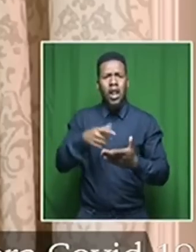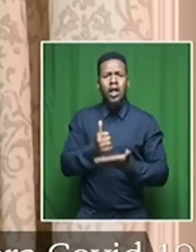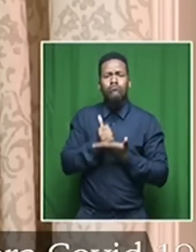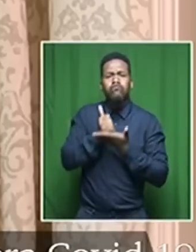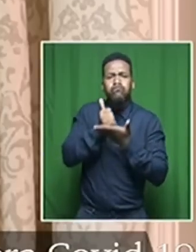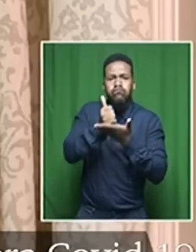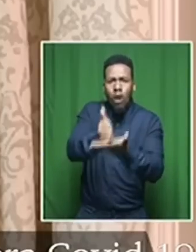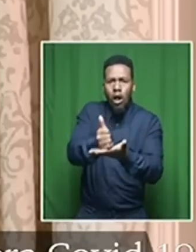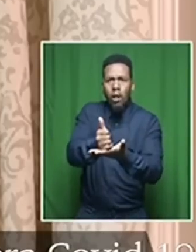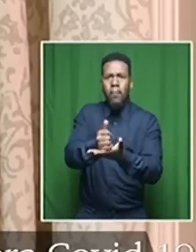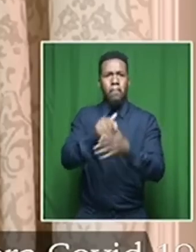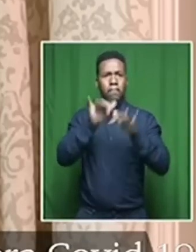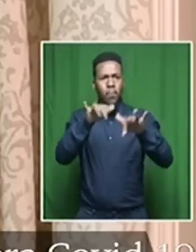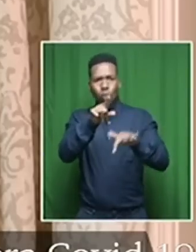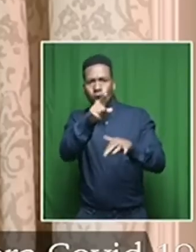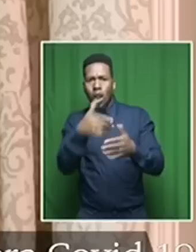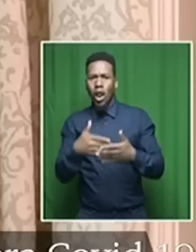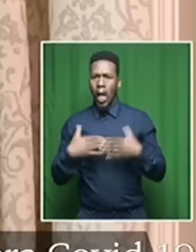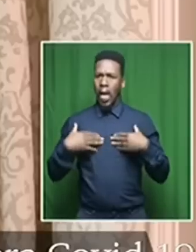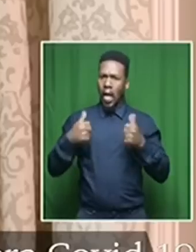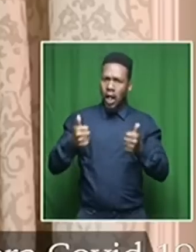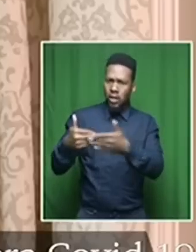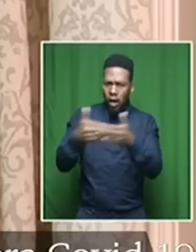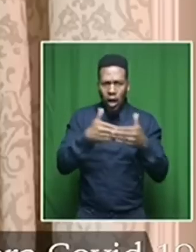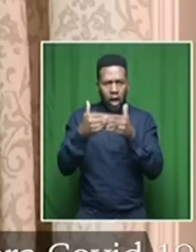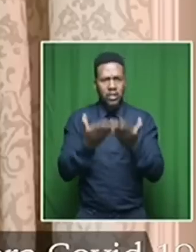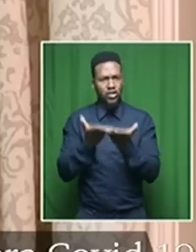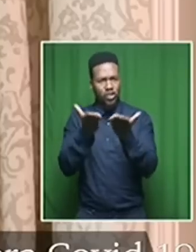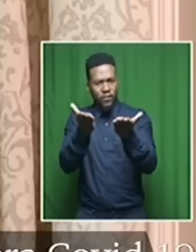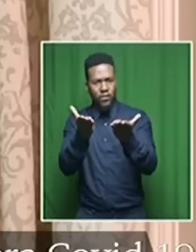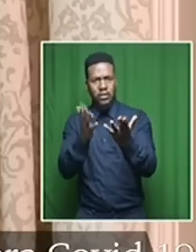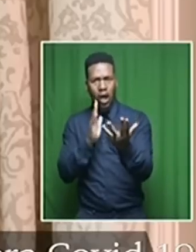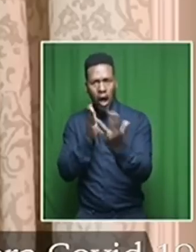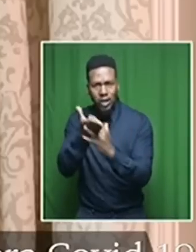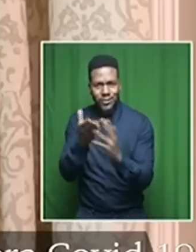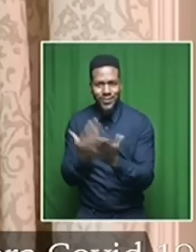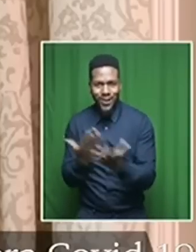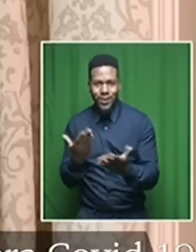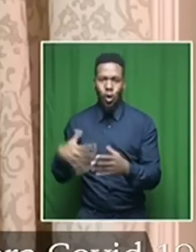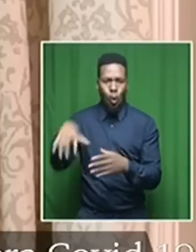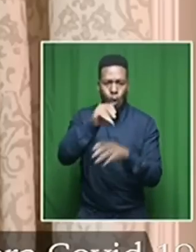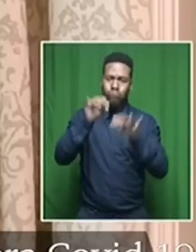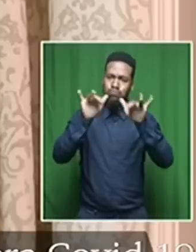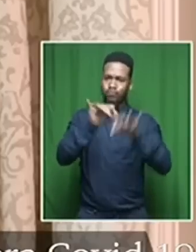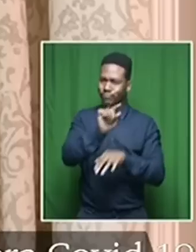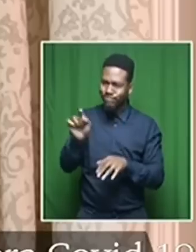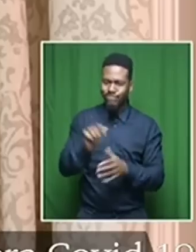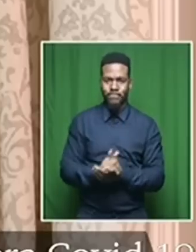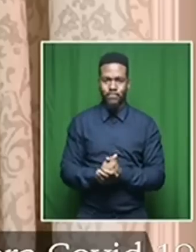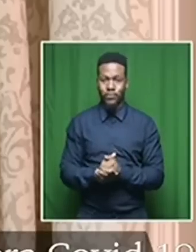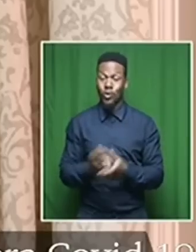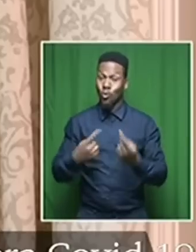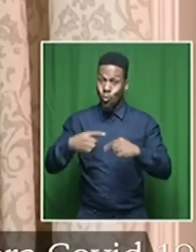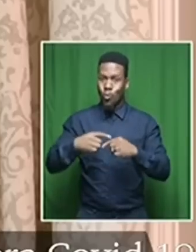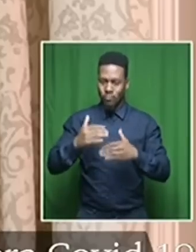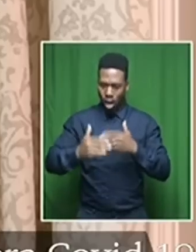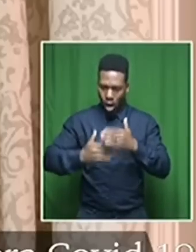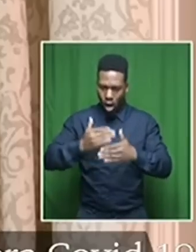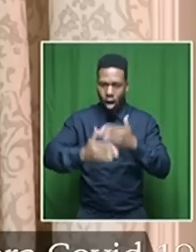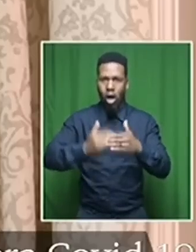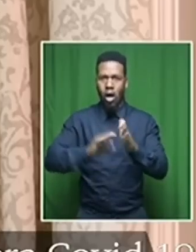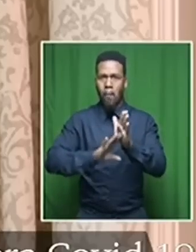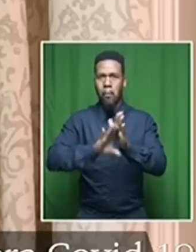of healthcare services to all our people. We are making progress in the fight against